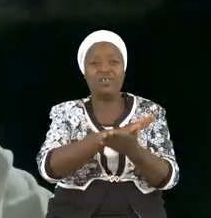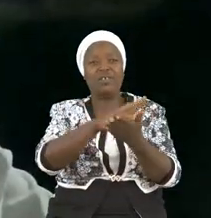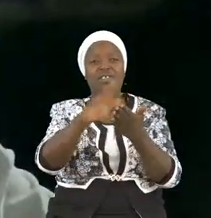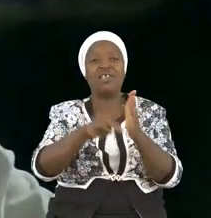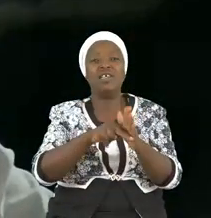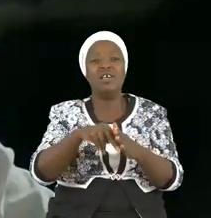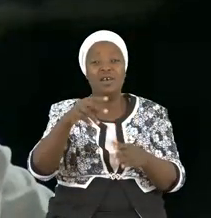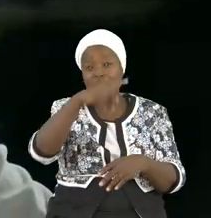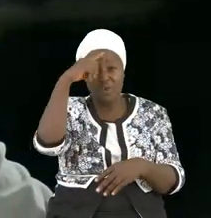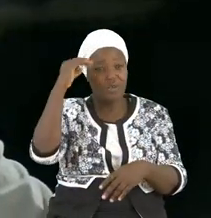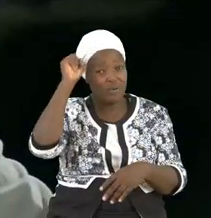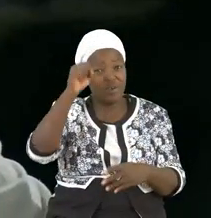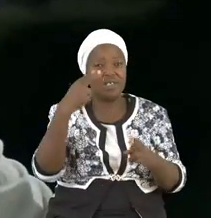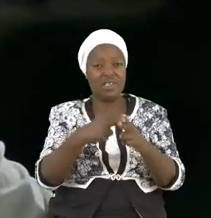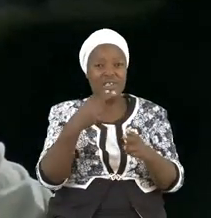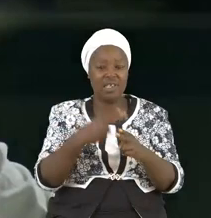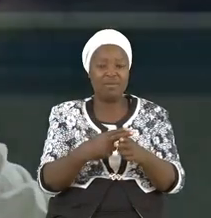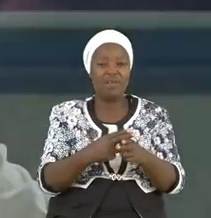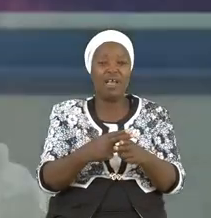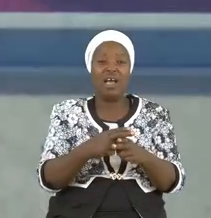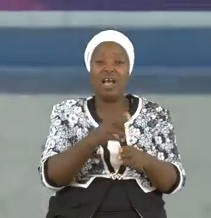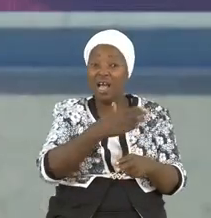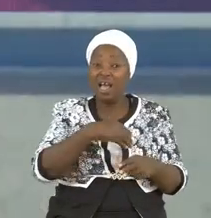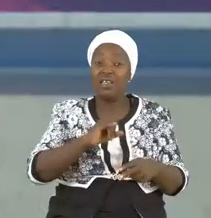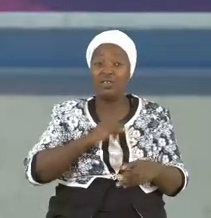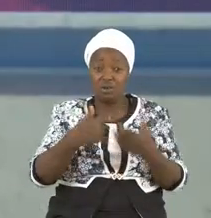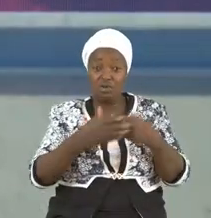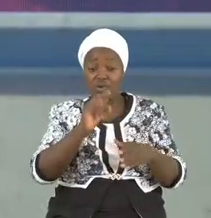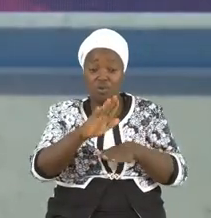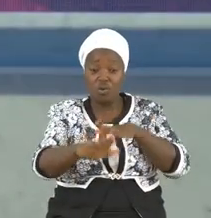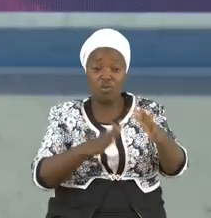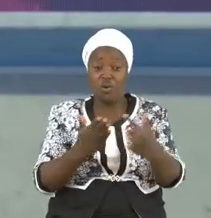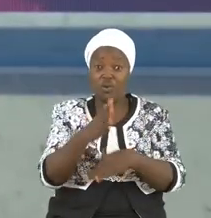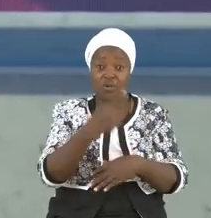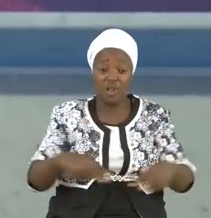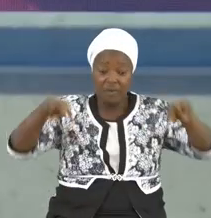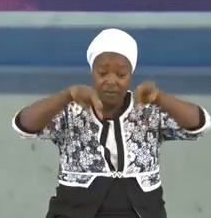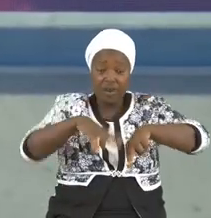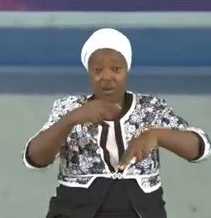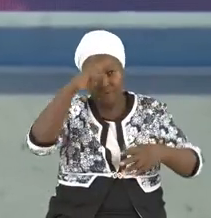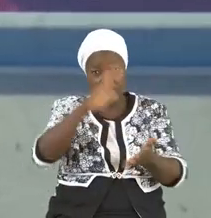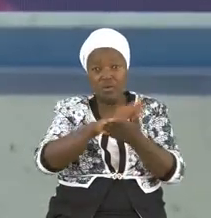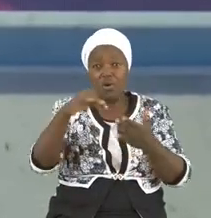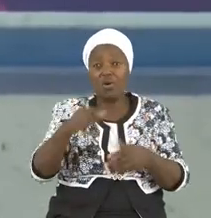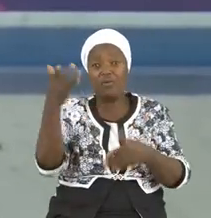name's sake. And though you walk through the valley of the shadow of death, you will fear no evil.